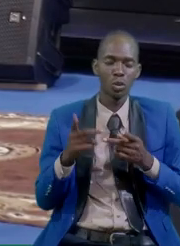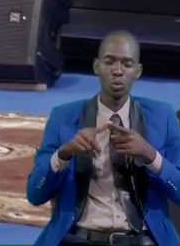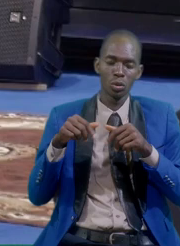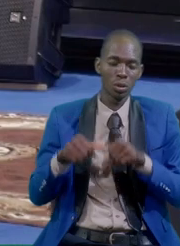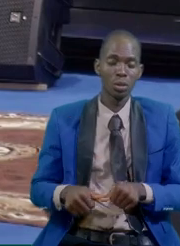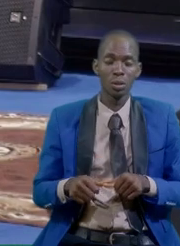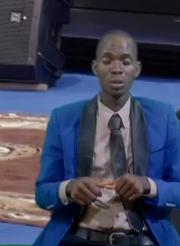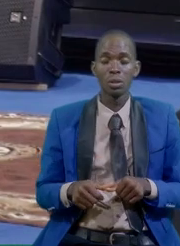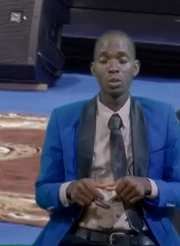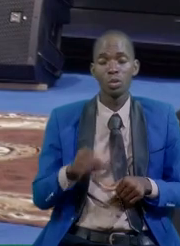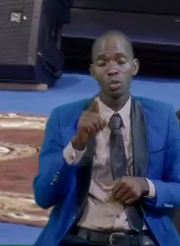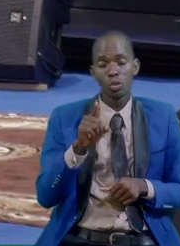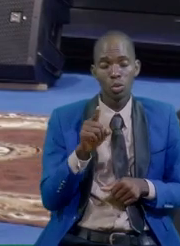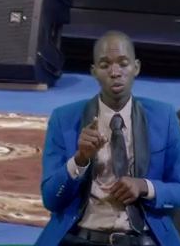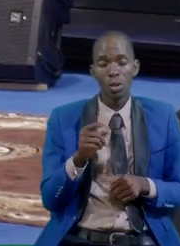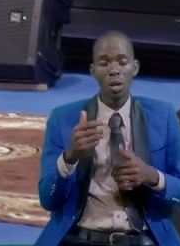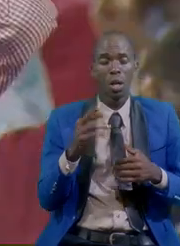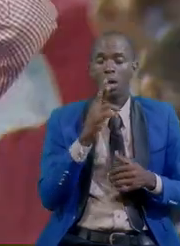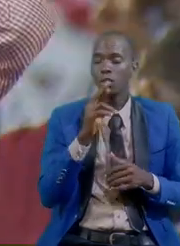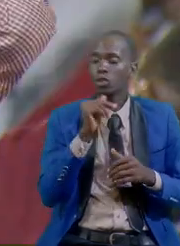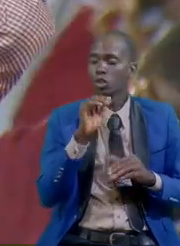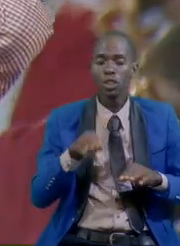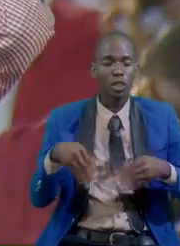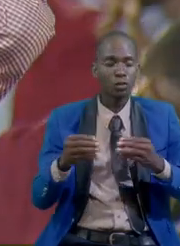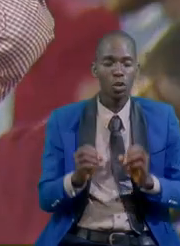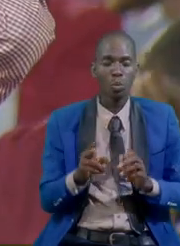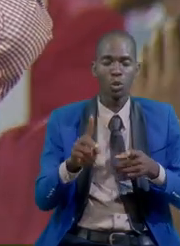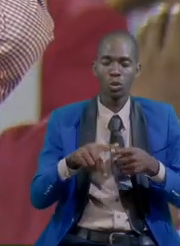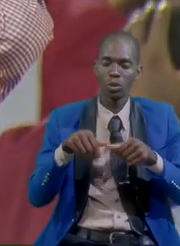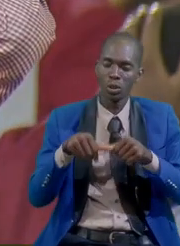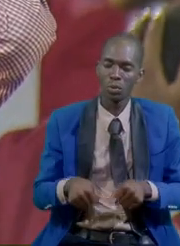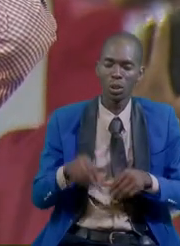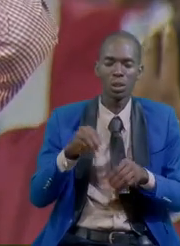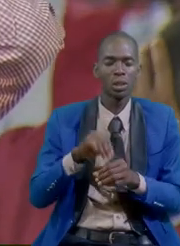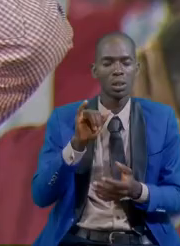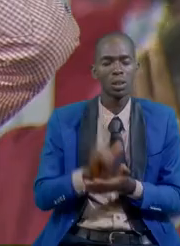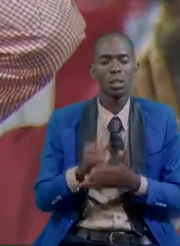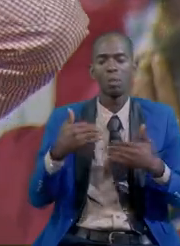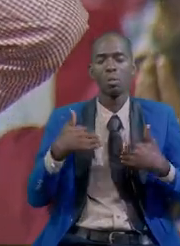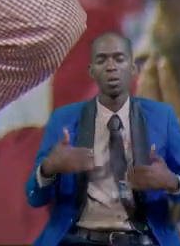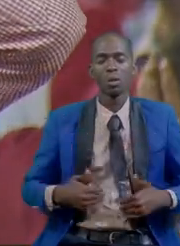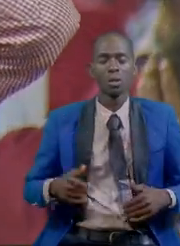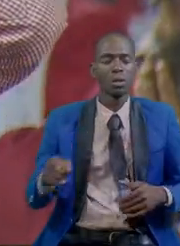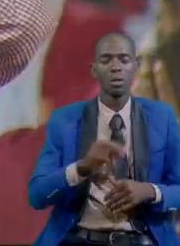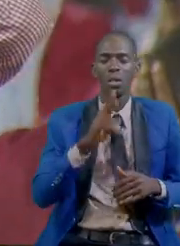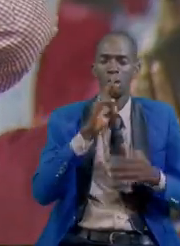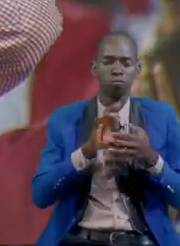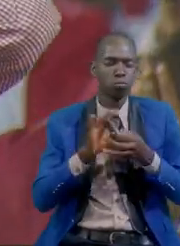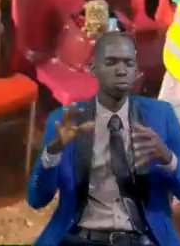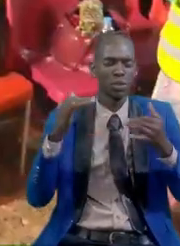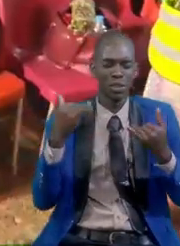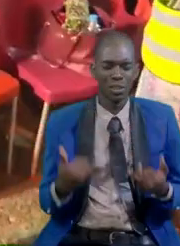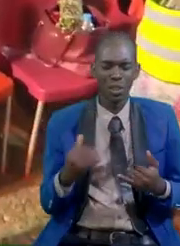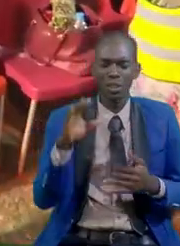given any chance to remain in that body. they had loosed already.